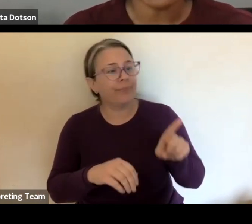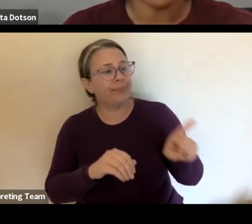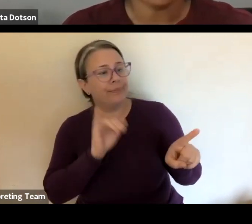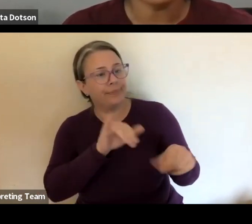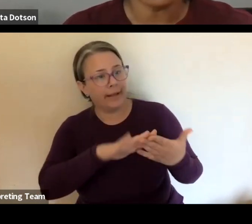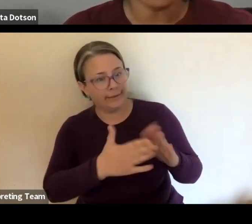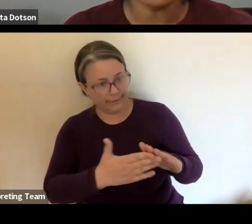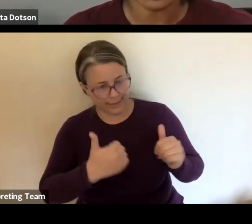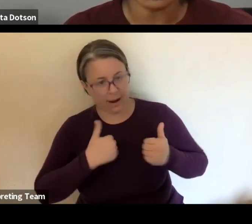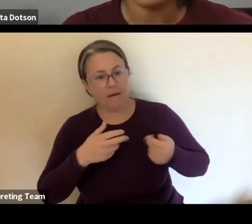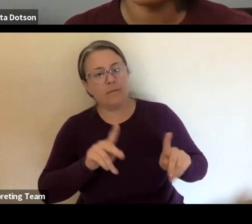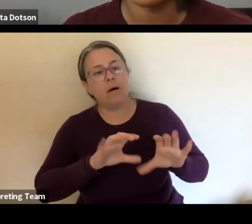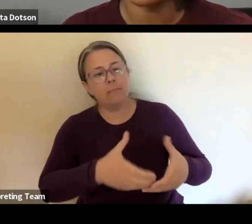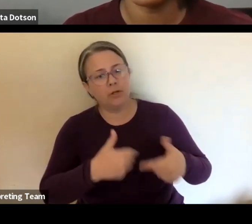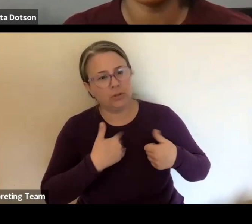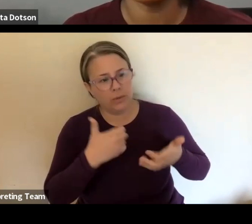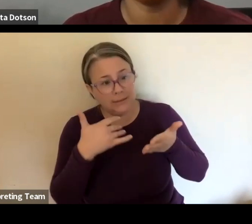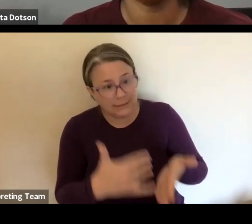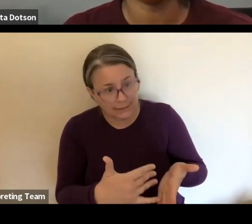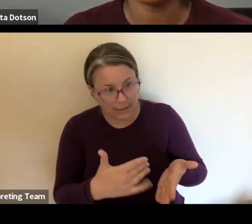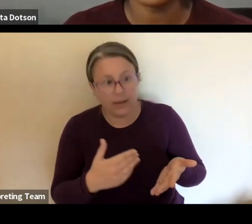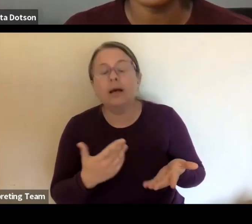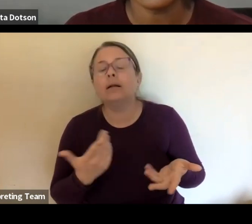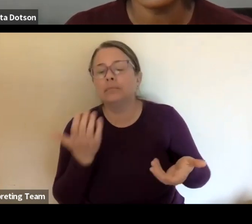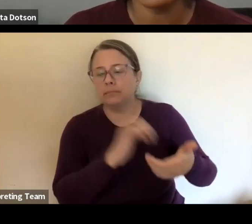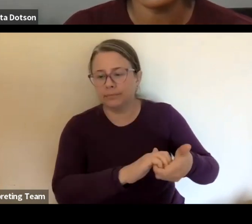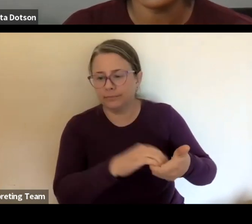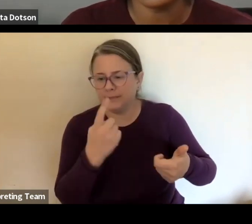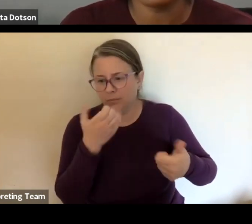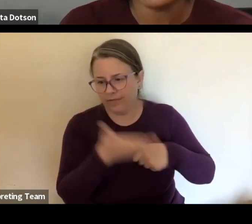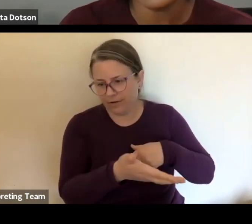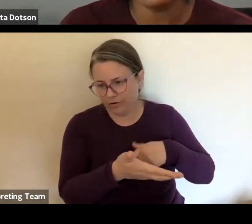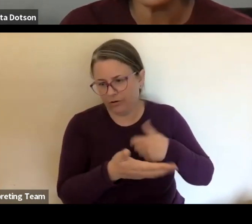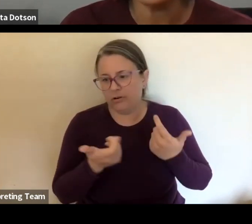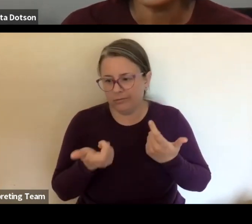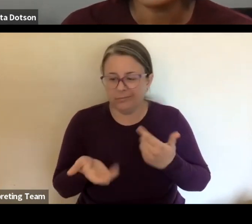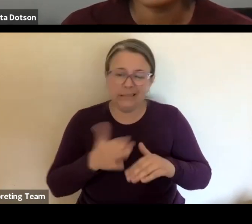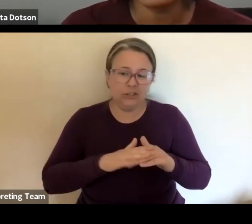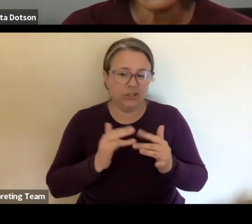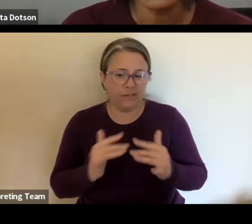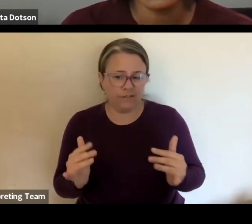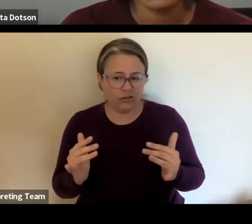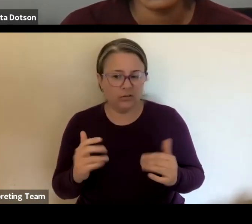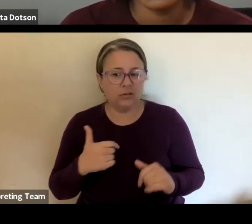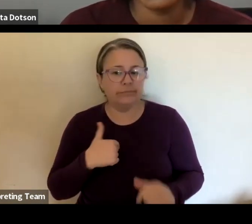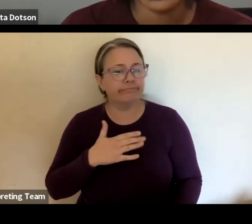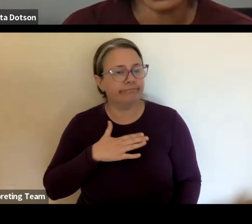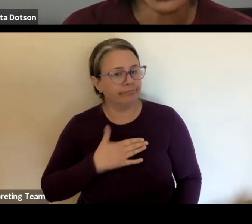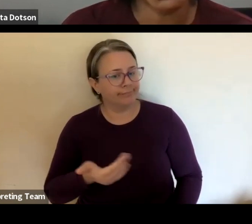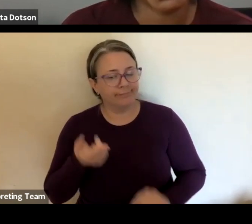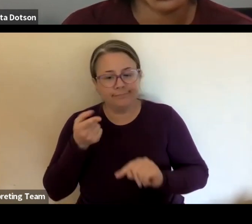the diversity, knowing that you may not be able to do it where you are, but other people can work with you and collaborate with you to make that